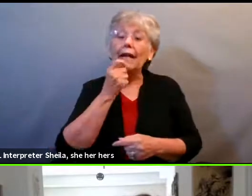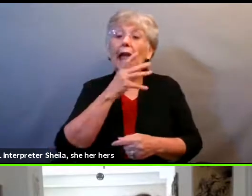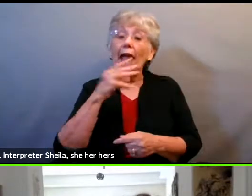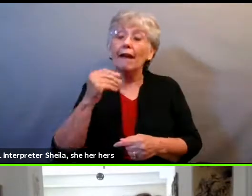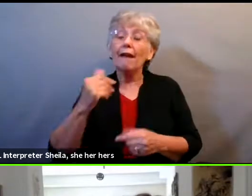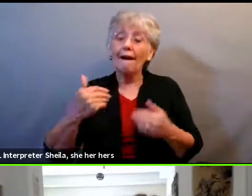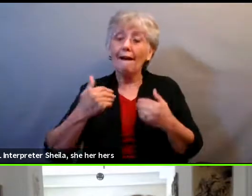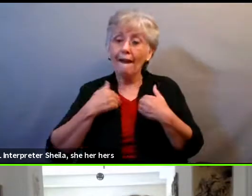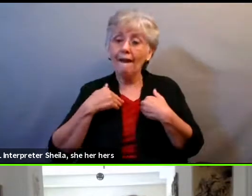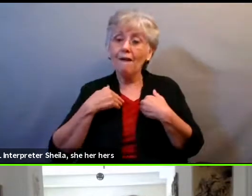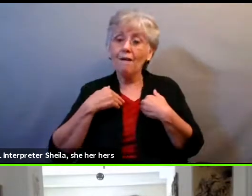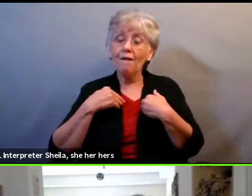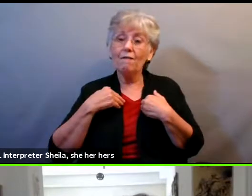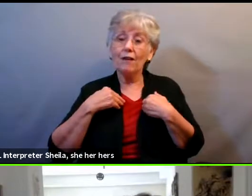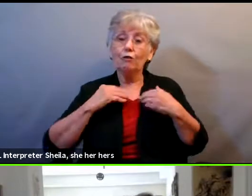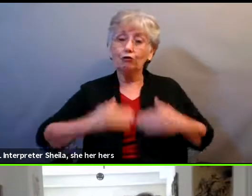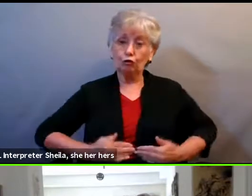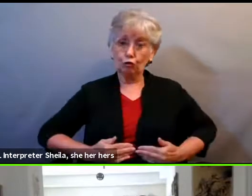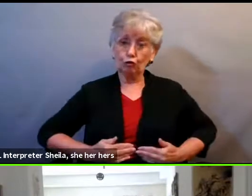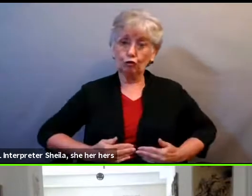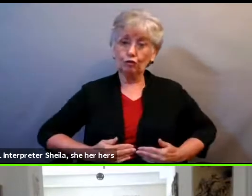have on a